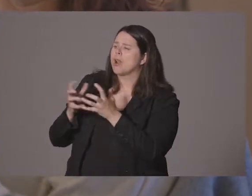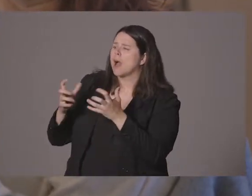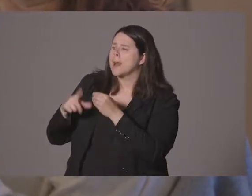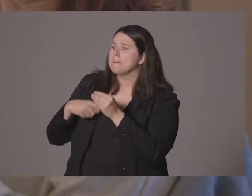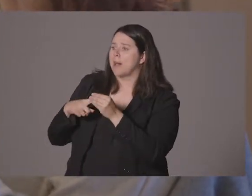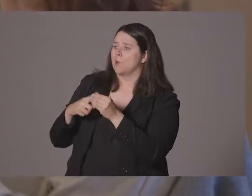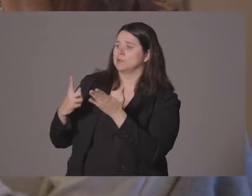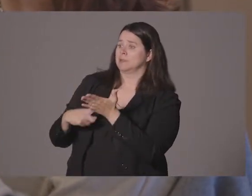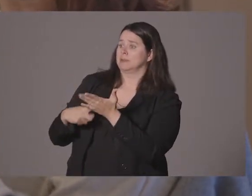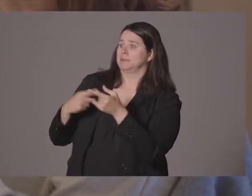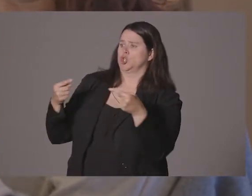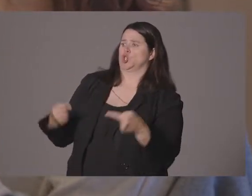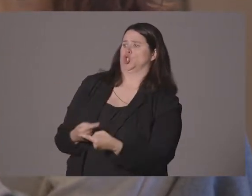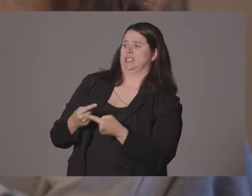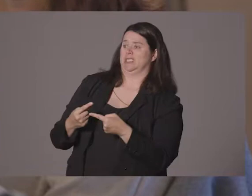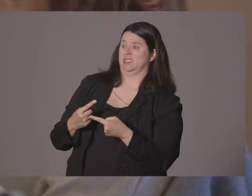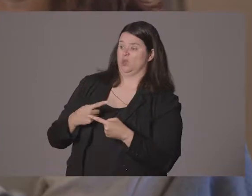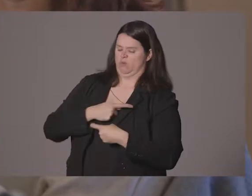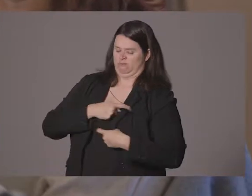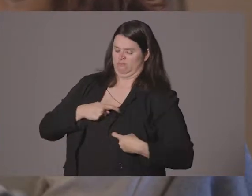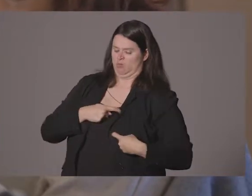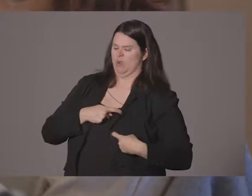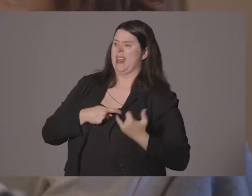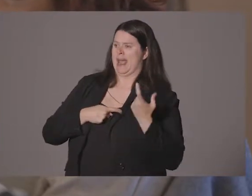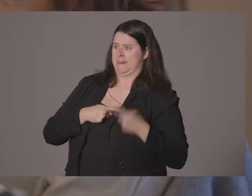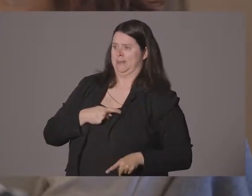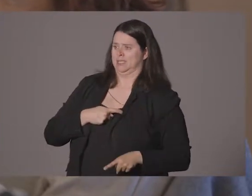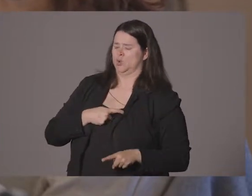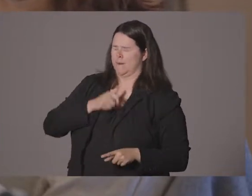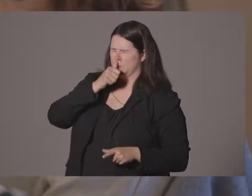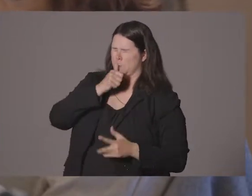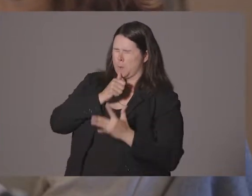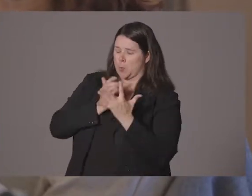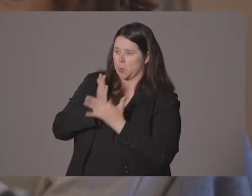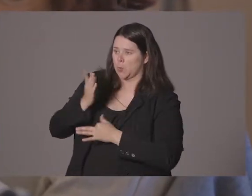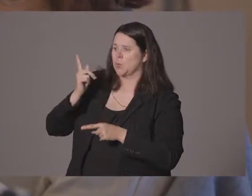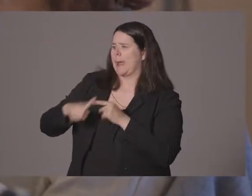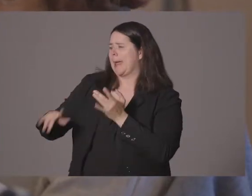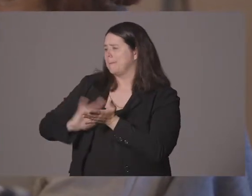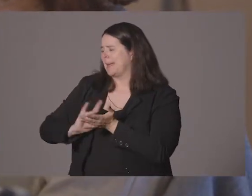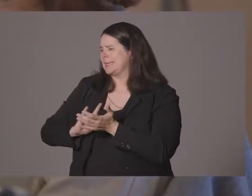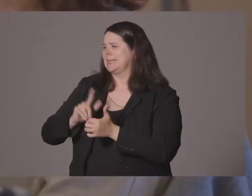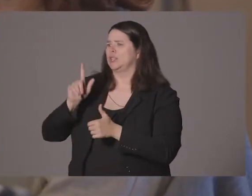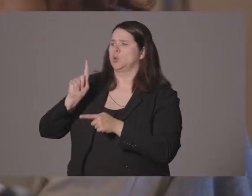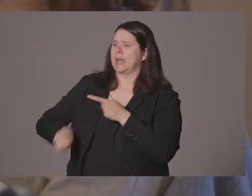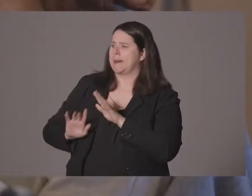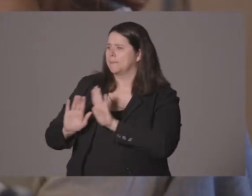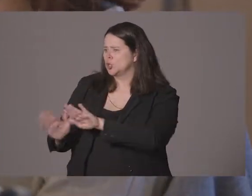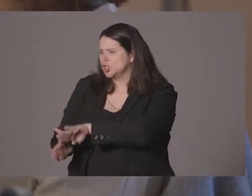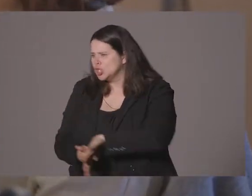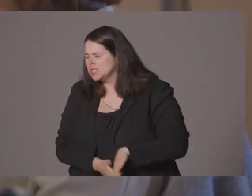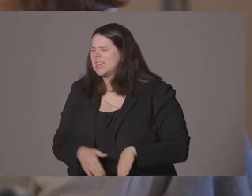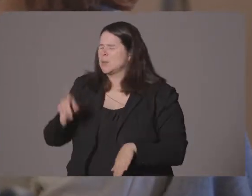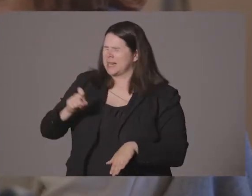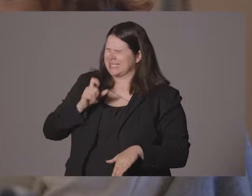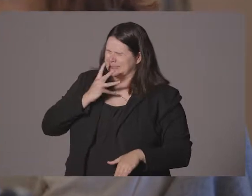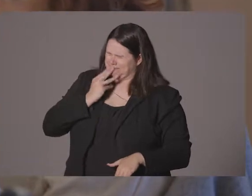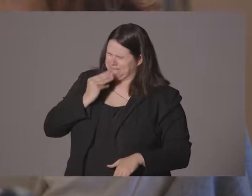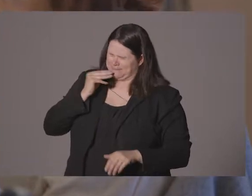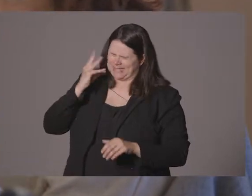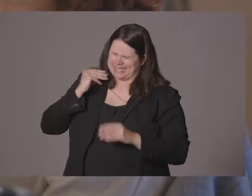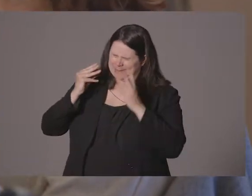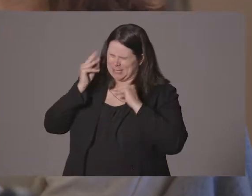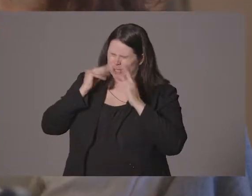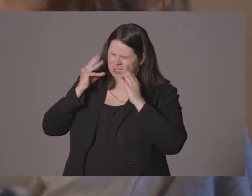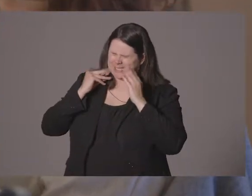process. I talk a lot to people about things hurt, and you have to have that hurt. You have to